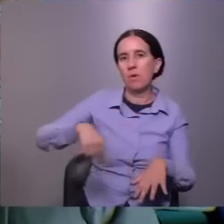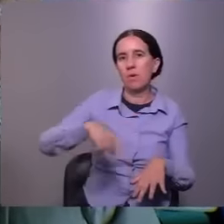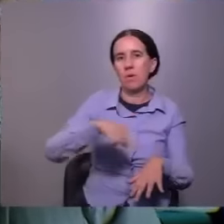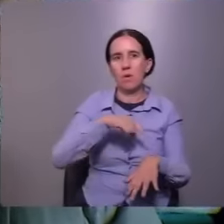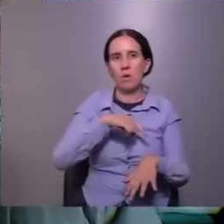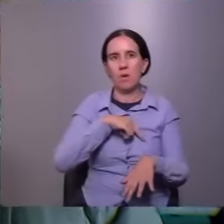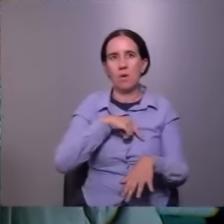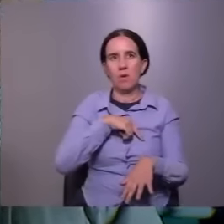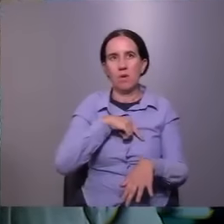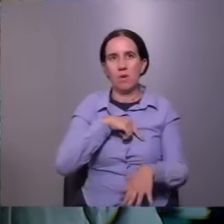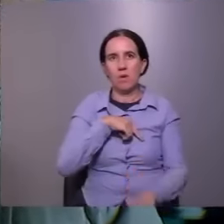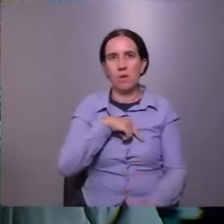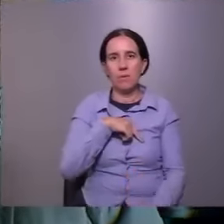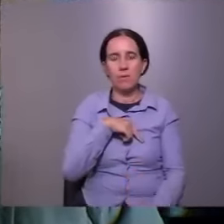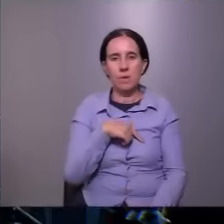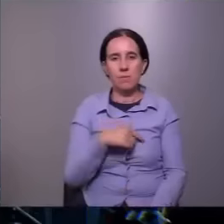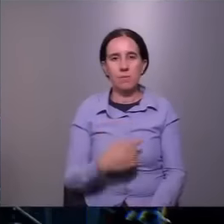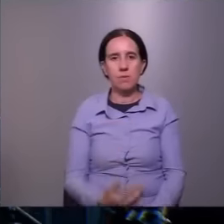Maria,